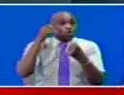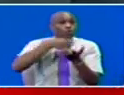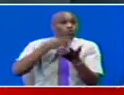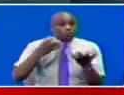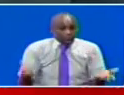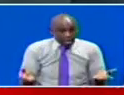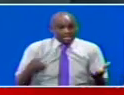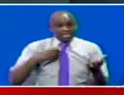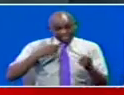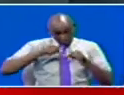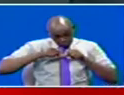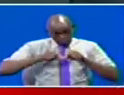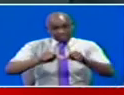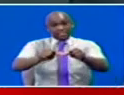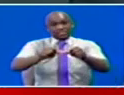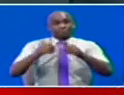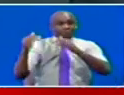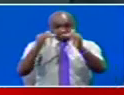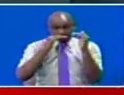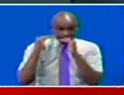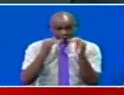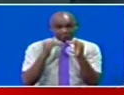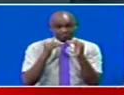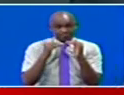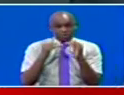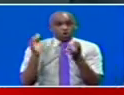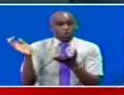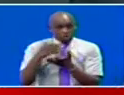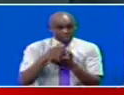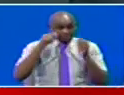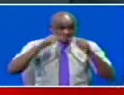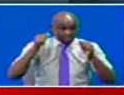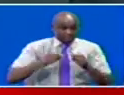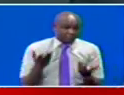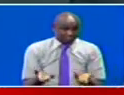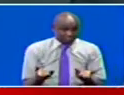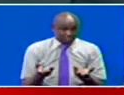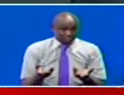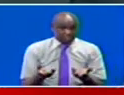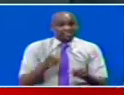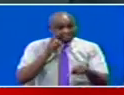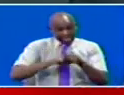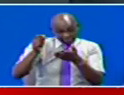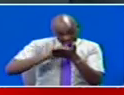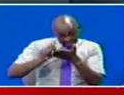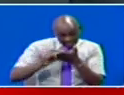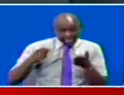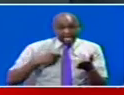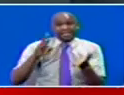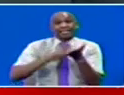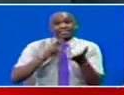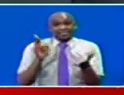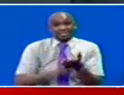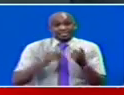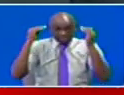in the comprehensive harmonized collective bargaining agreement when signed and registered